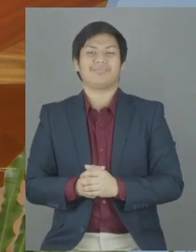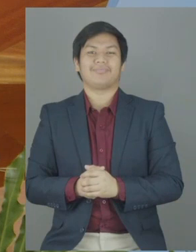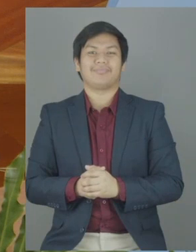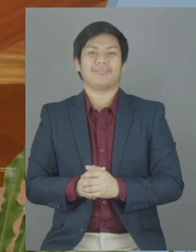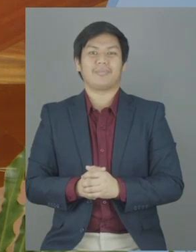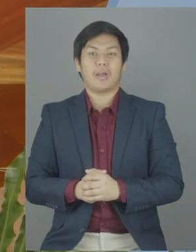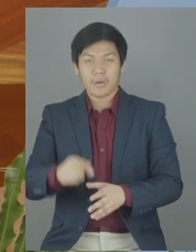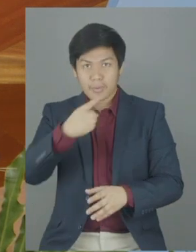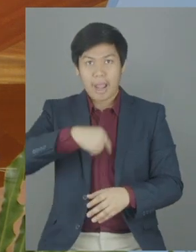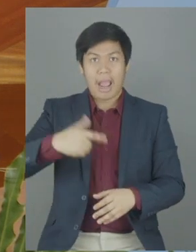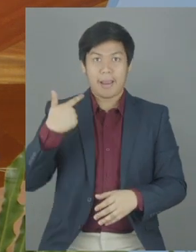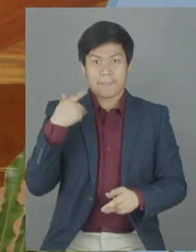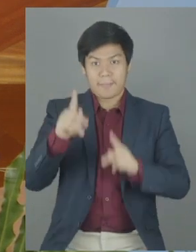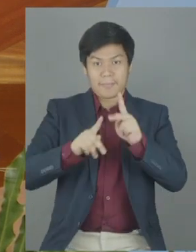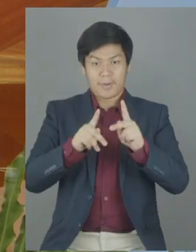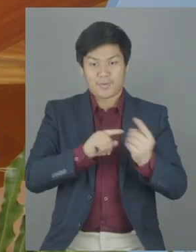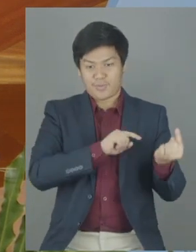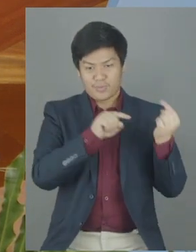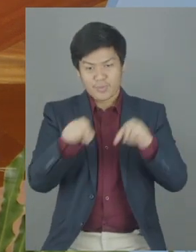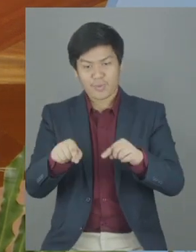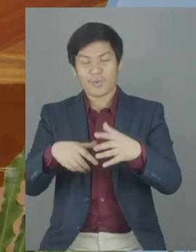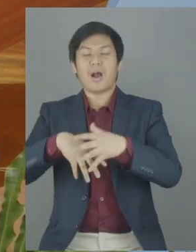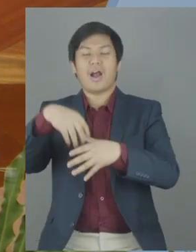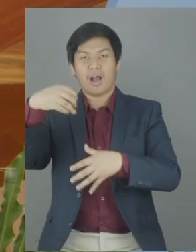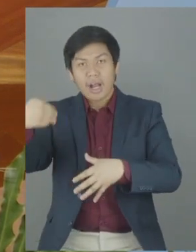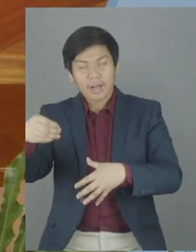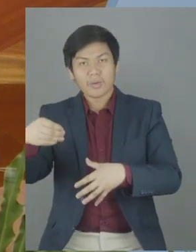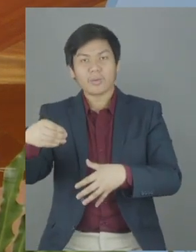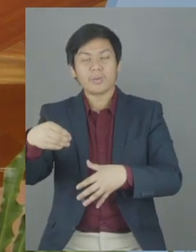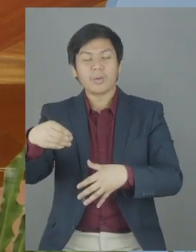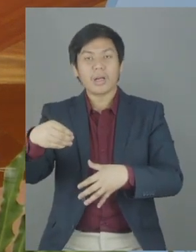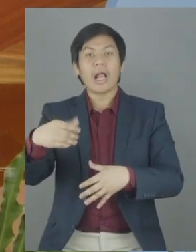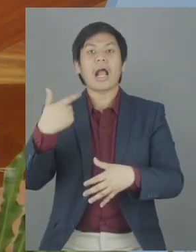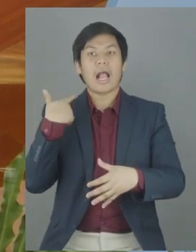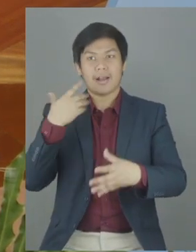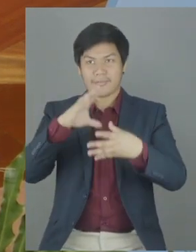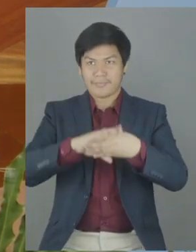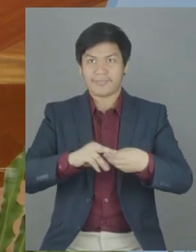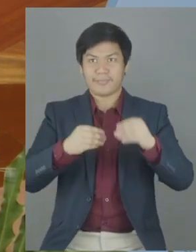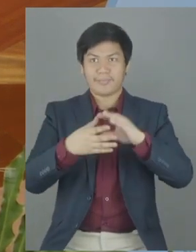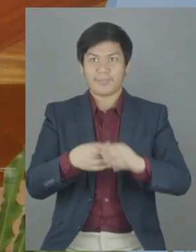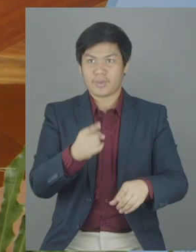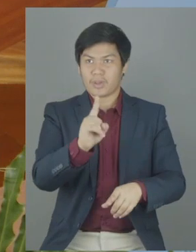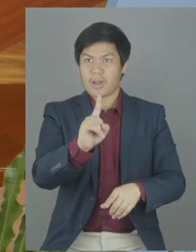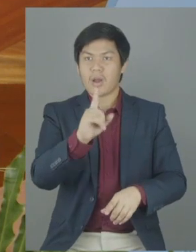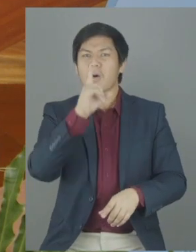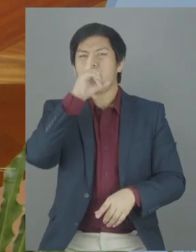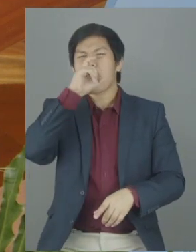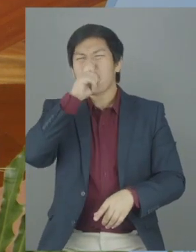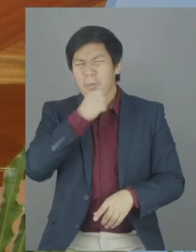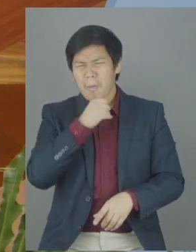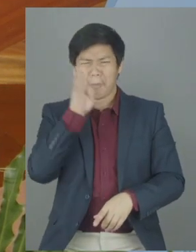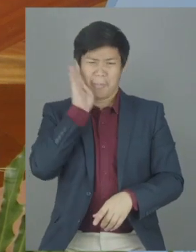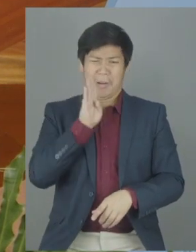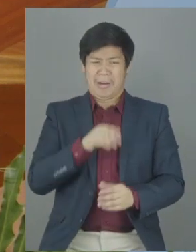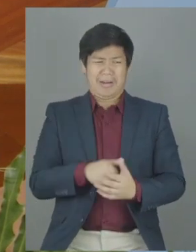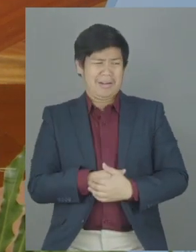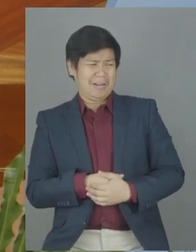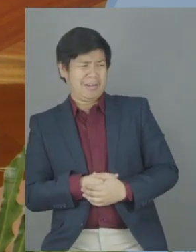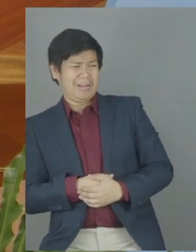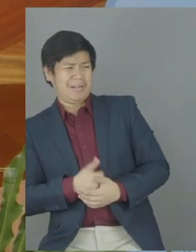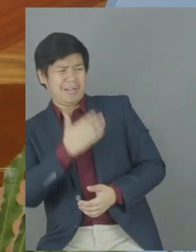We have people coming and going. And in this parable, there's also another person, the older brother, who hated it that the other one went